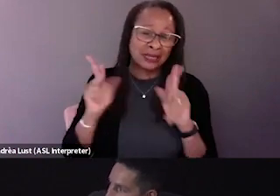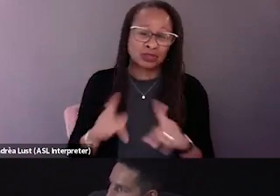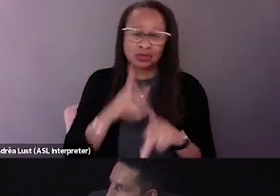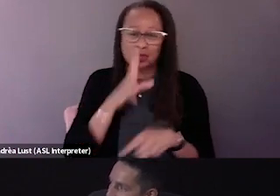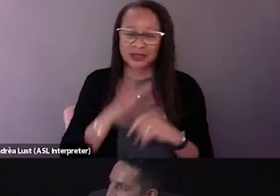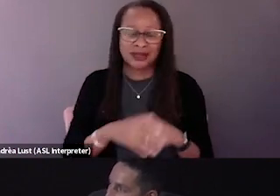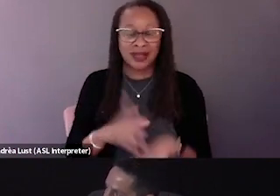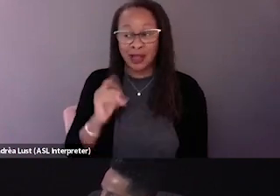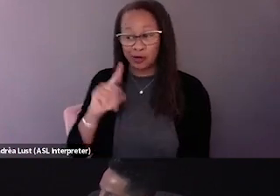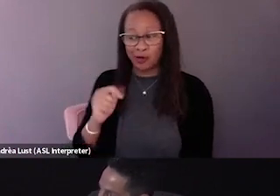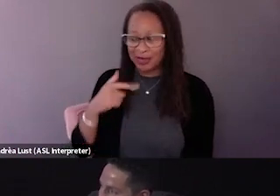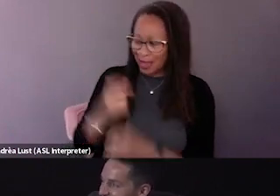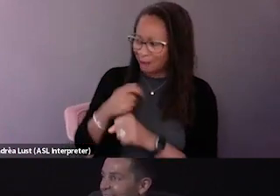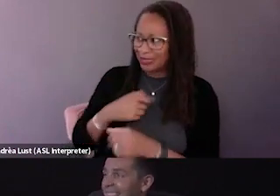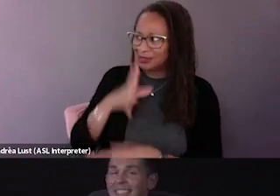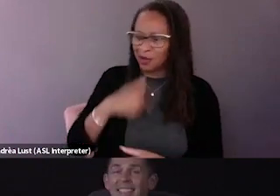pretty to quickly.